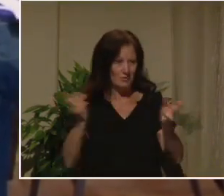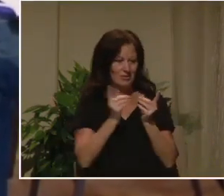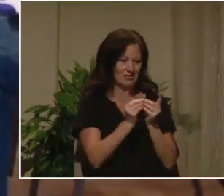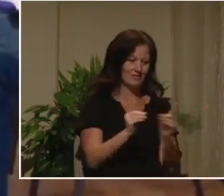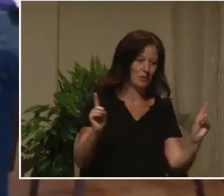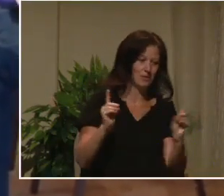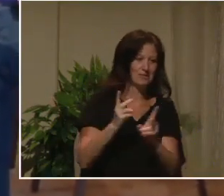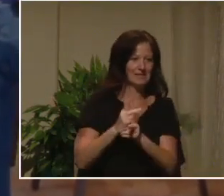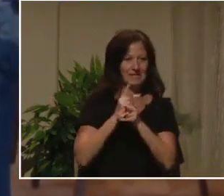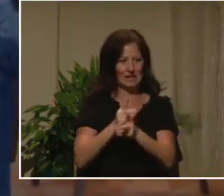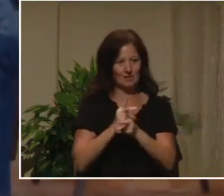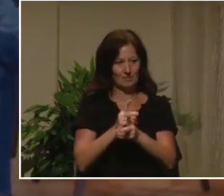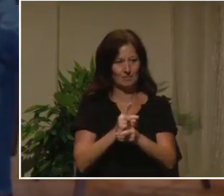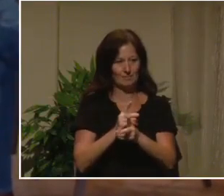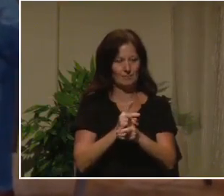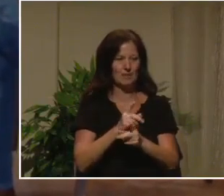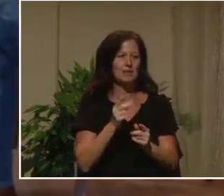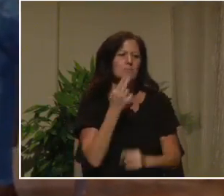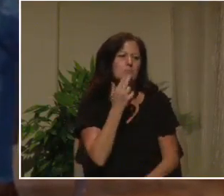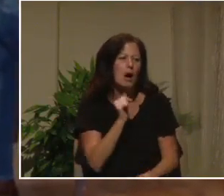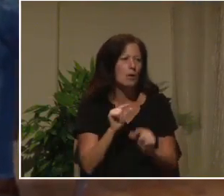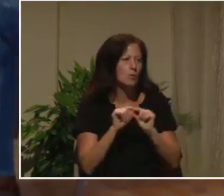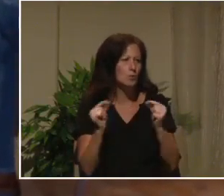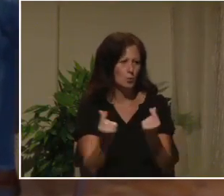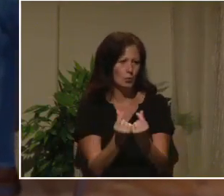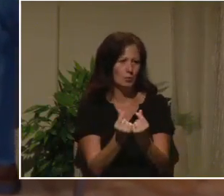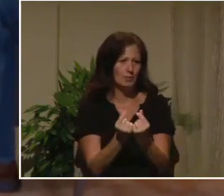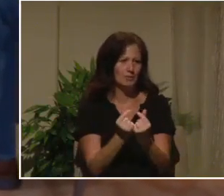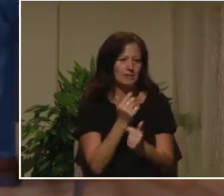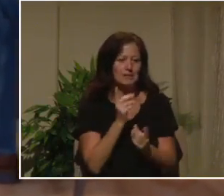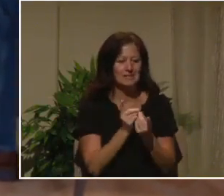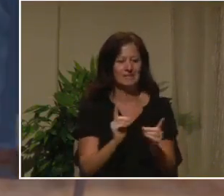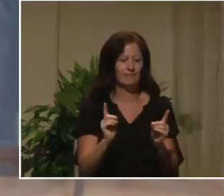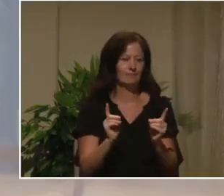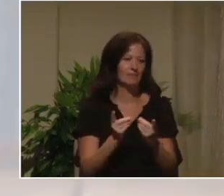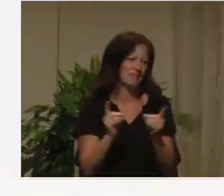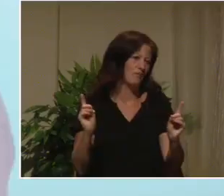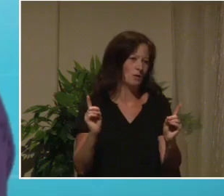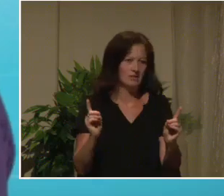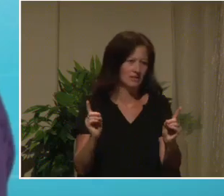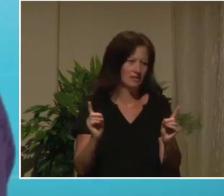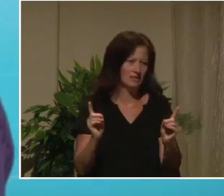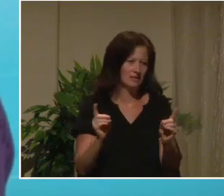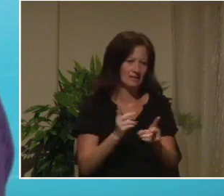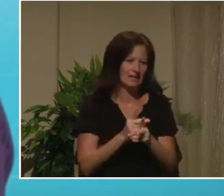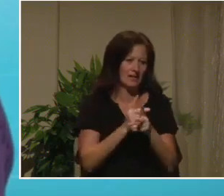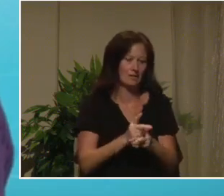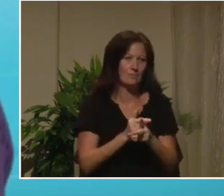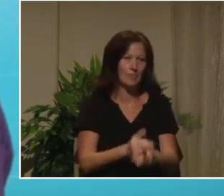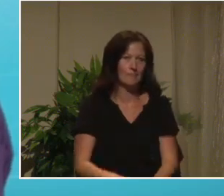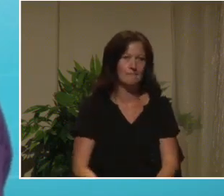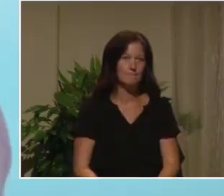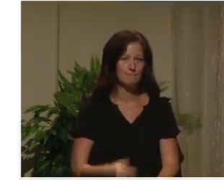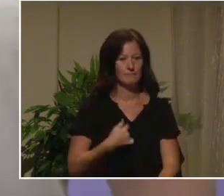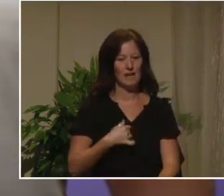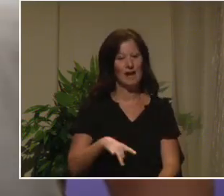a video-based small group for people who are divorced or separated. I found rest at Divorce Care. I found the